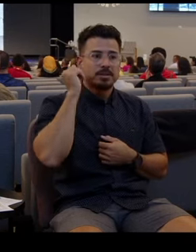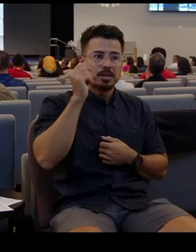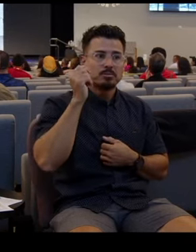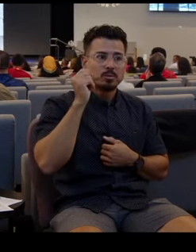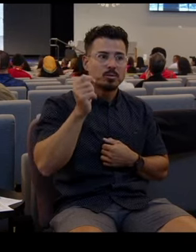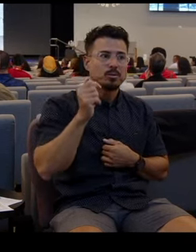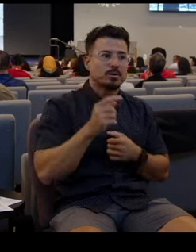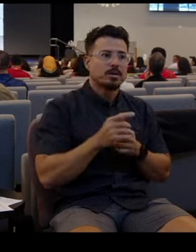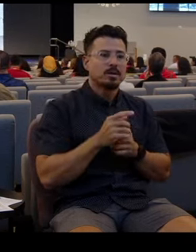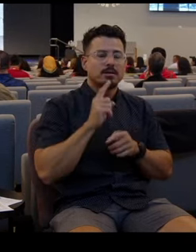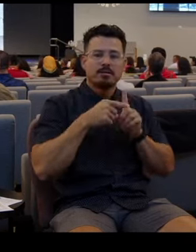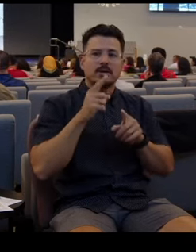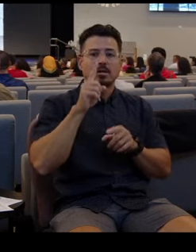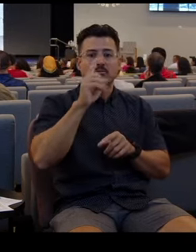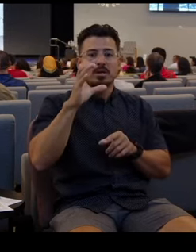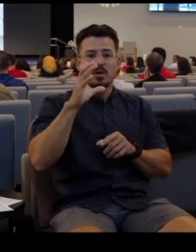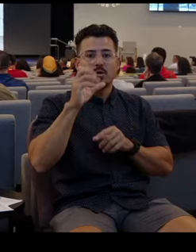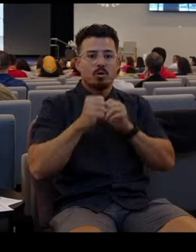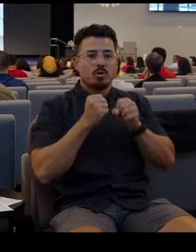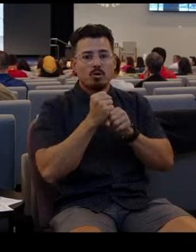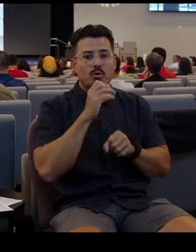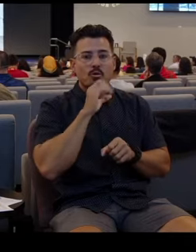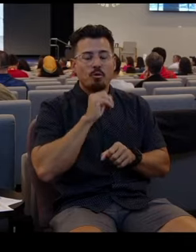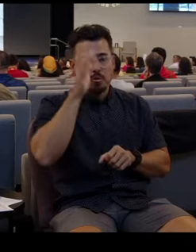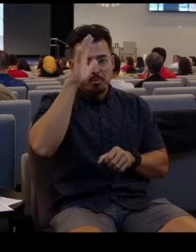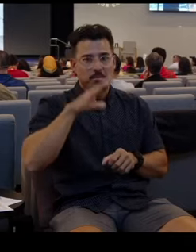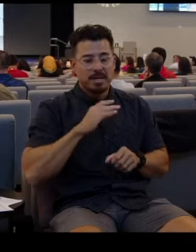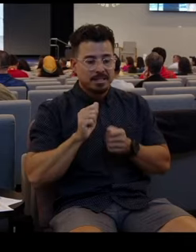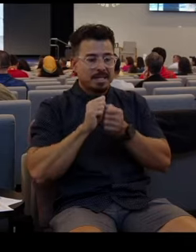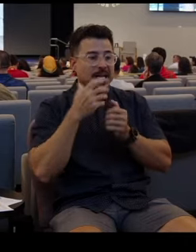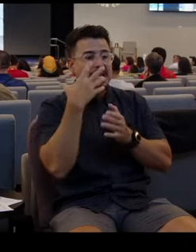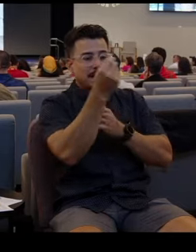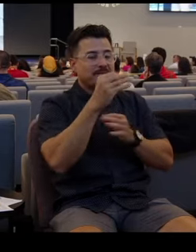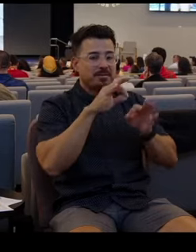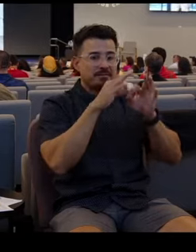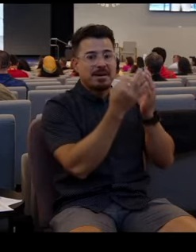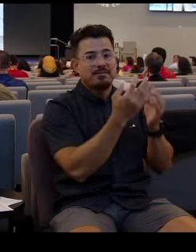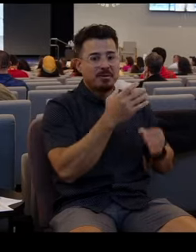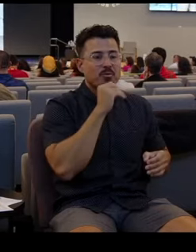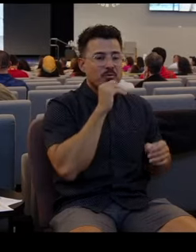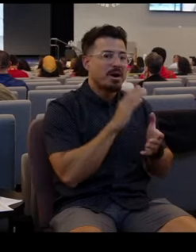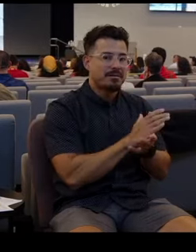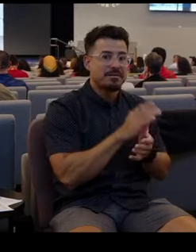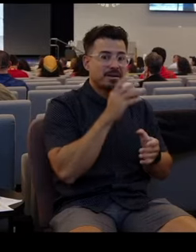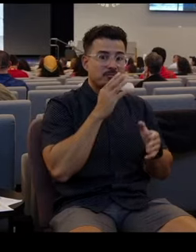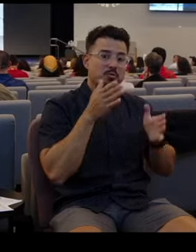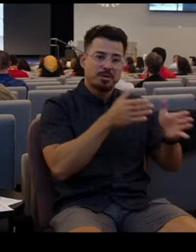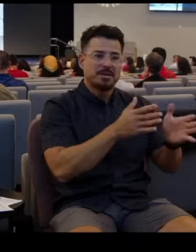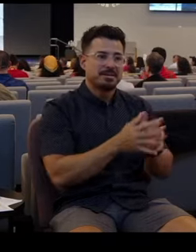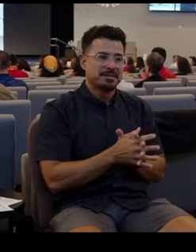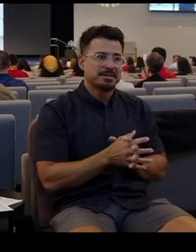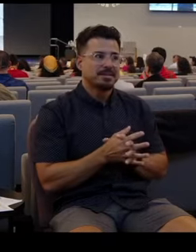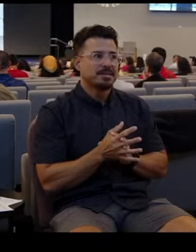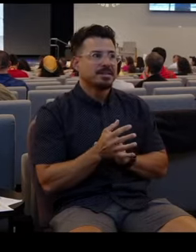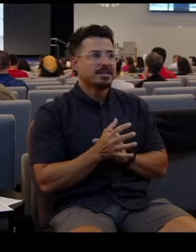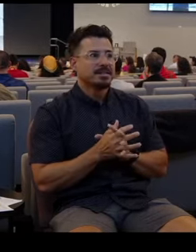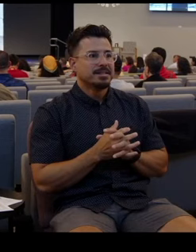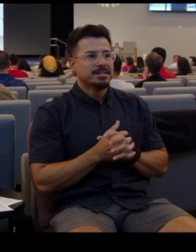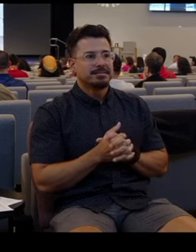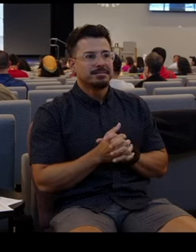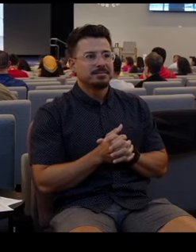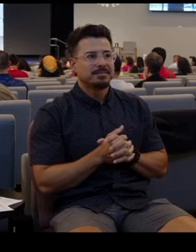of a 100-year-old man leaving his aging wife in a family way. So, it's quite an endorsement there.